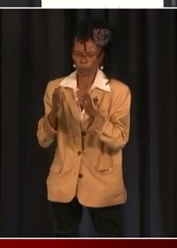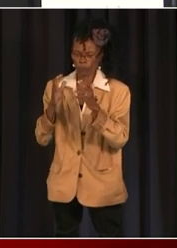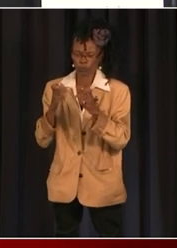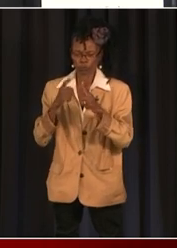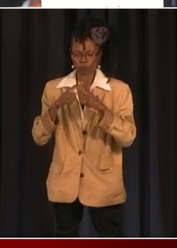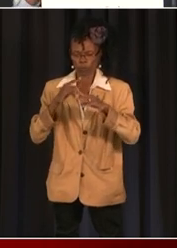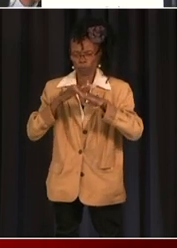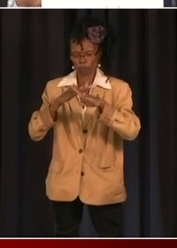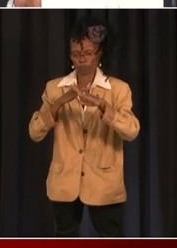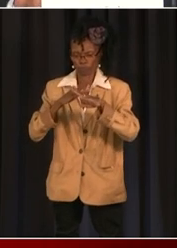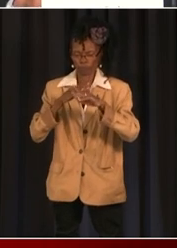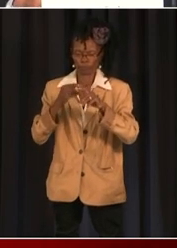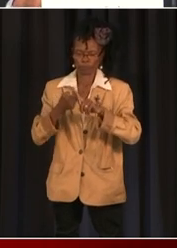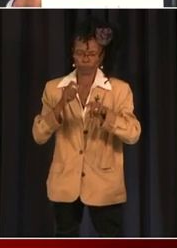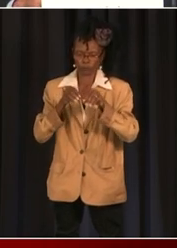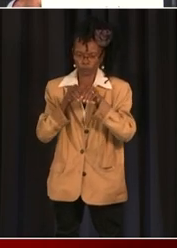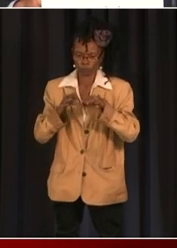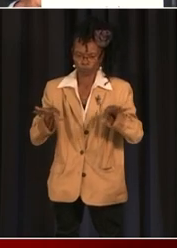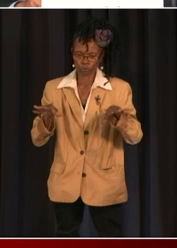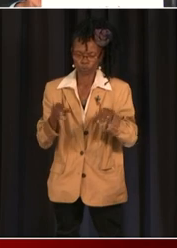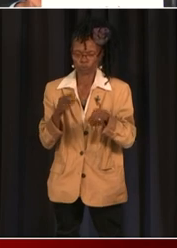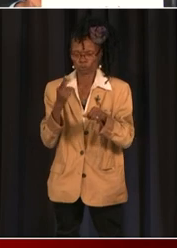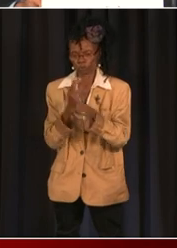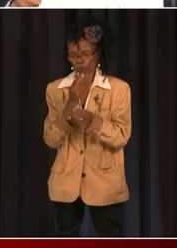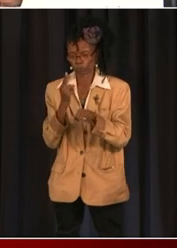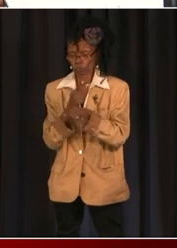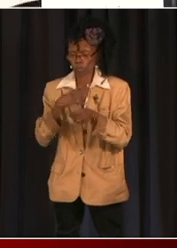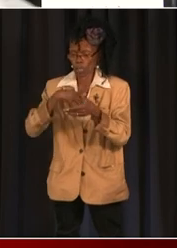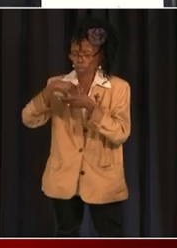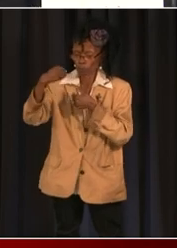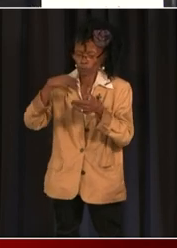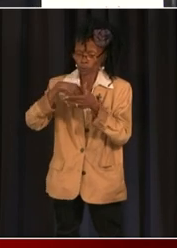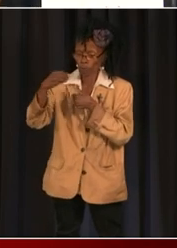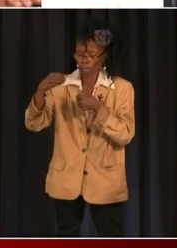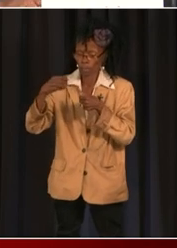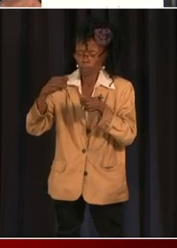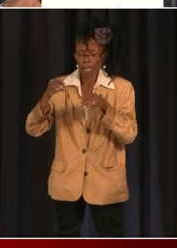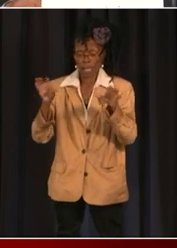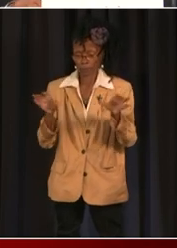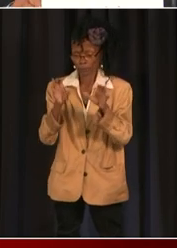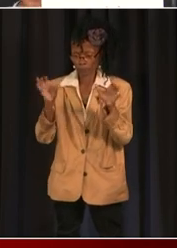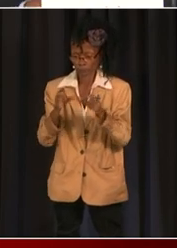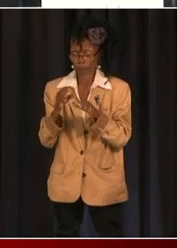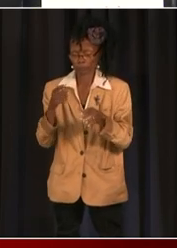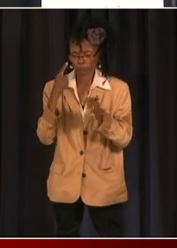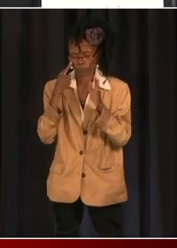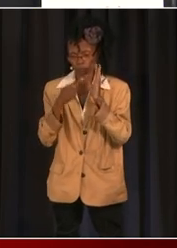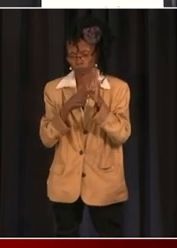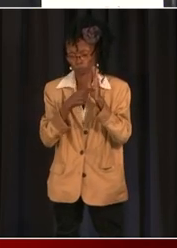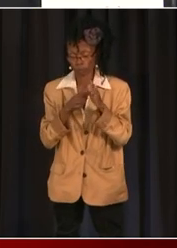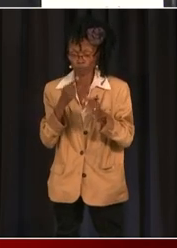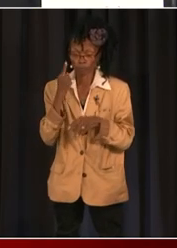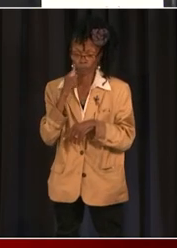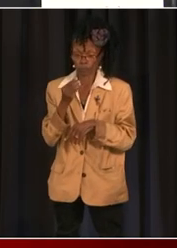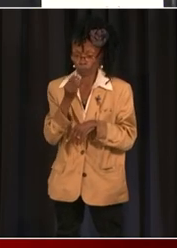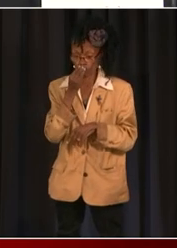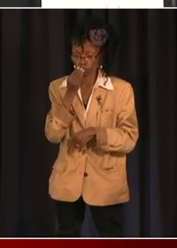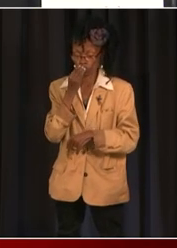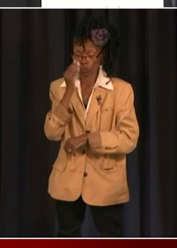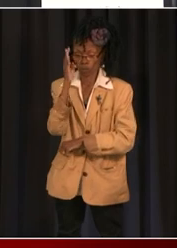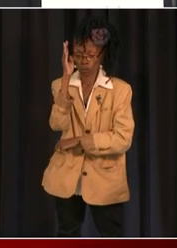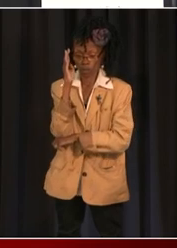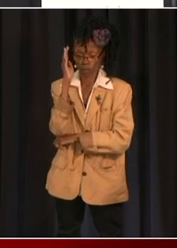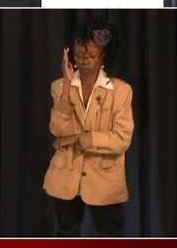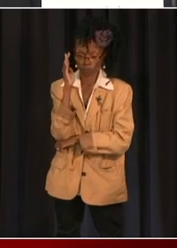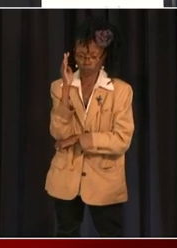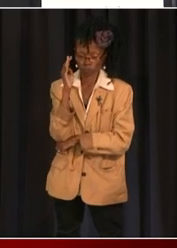maximize the use of their outdoor facilities as well when possible. For lunchtime, all of our early